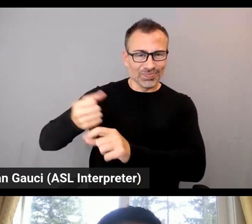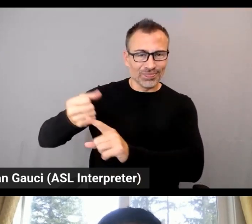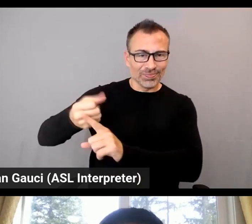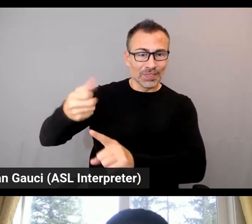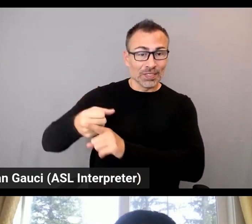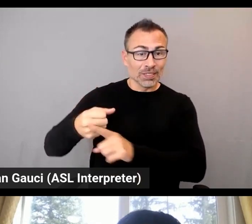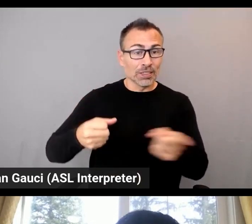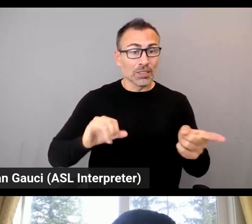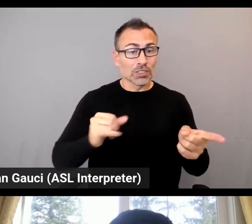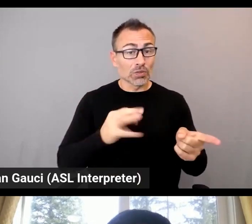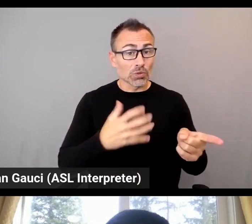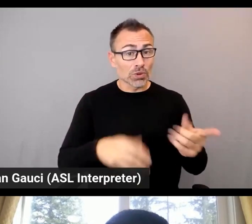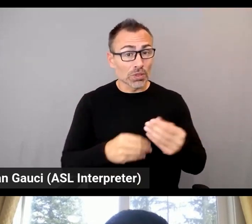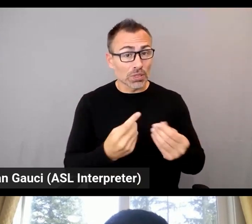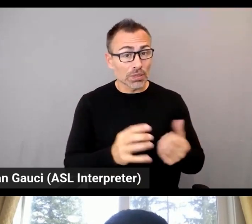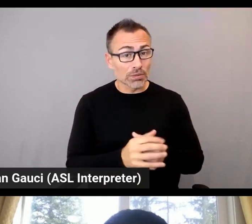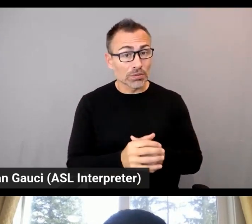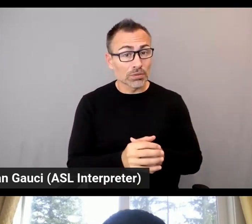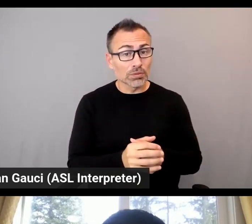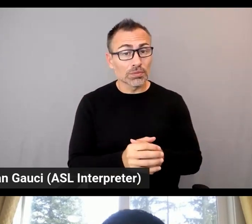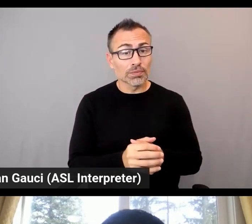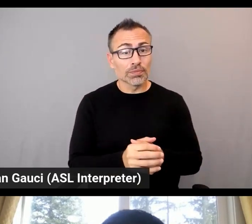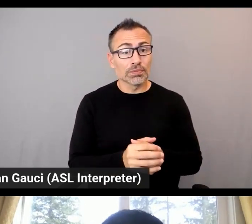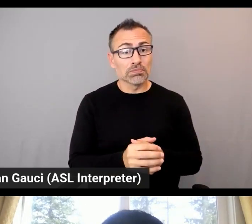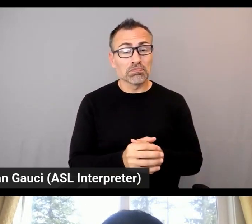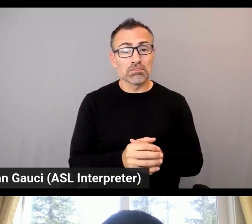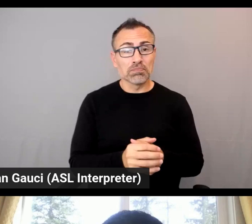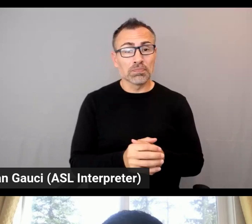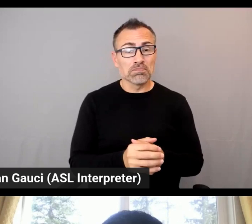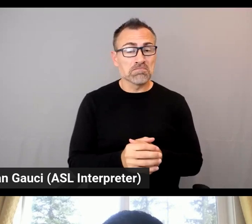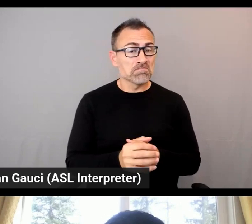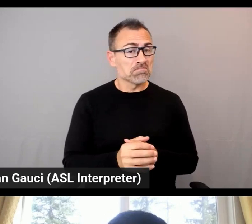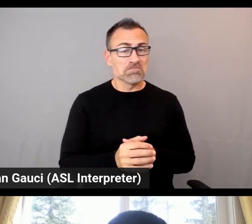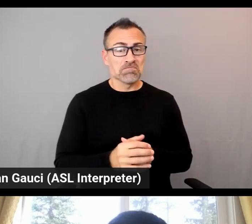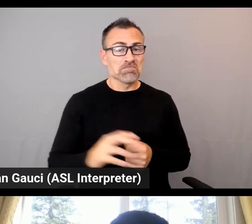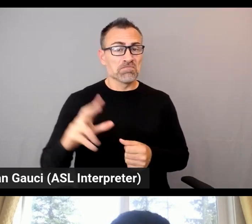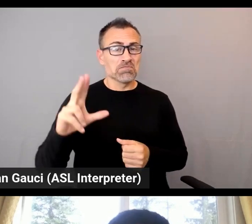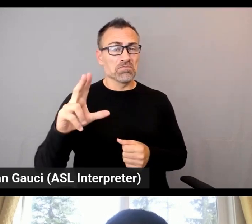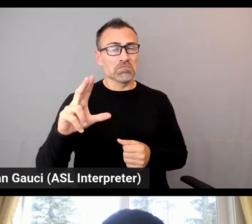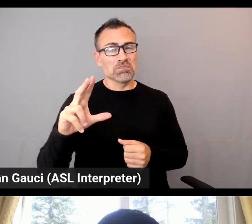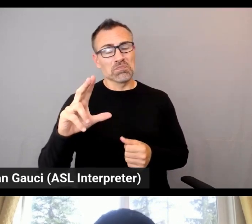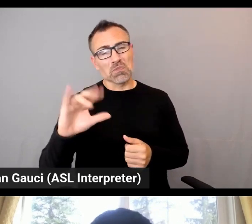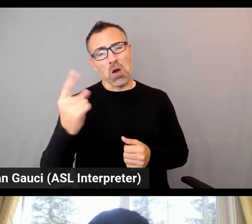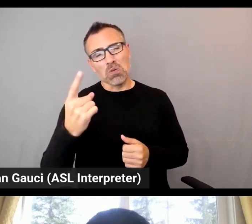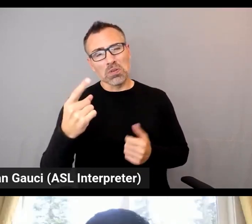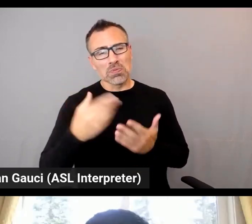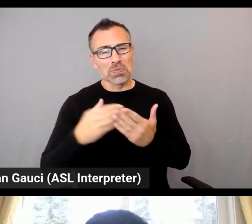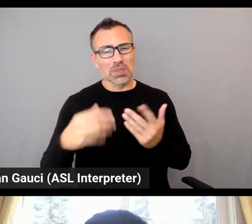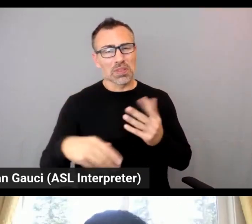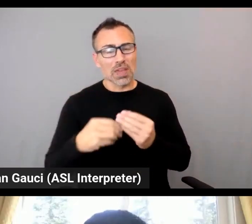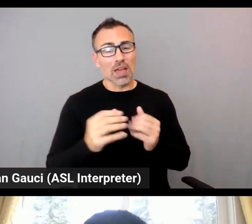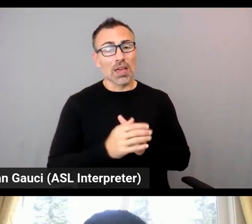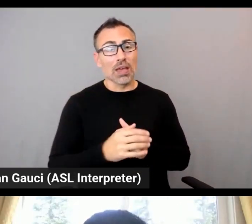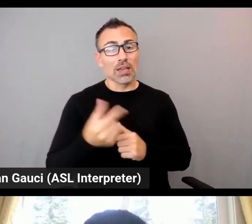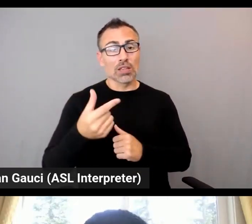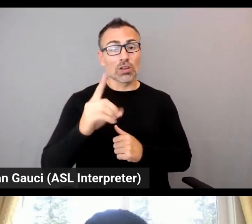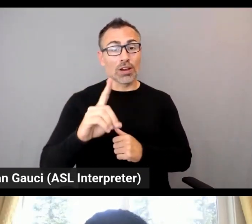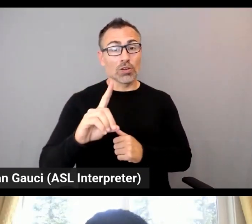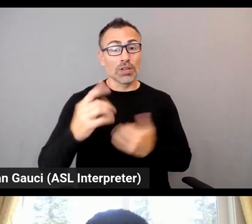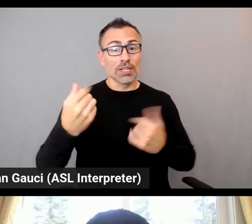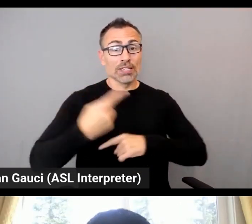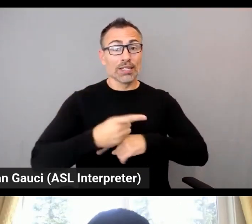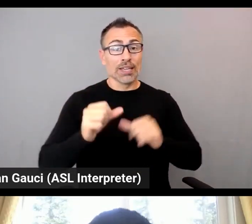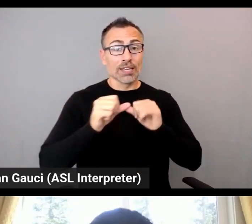what is RDS? Nope. I guess just one thing to add there too is that GuardDuty today continuously